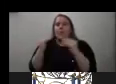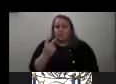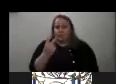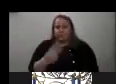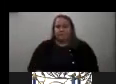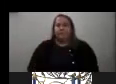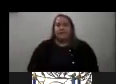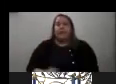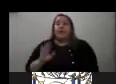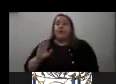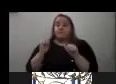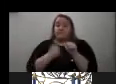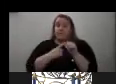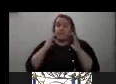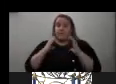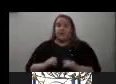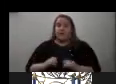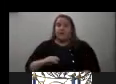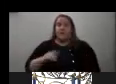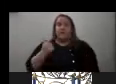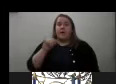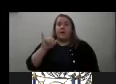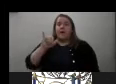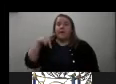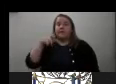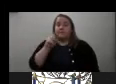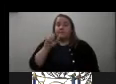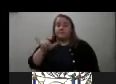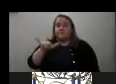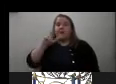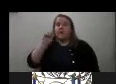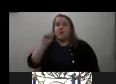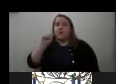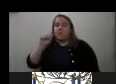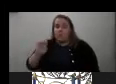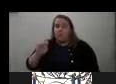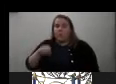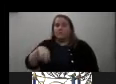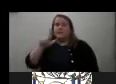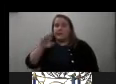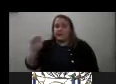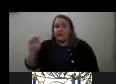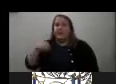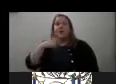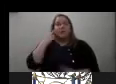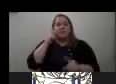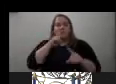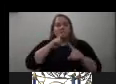first clients was Gypsy Rose Lee. You can see in this picture here with this amazing and wonderful hat.